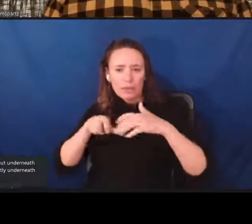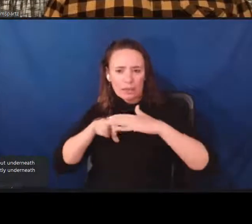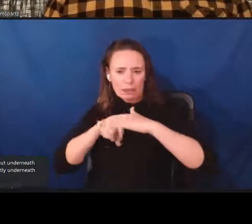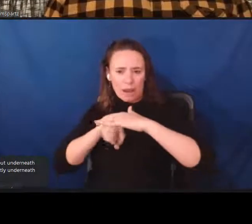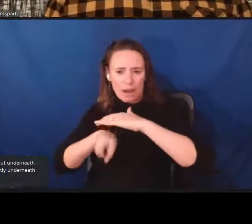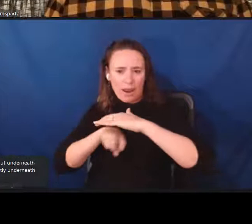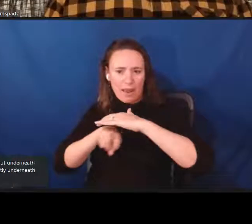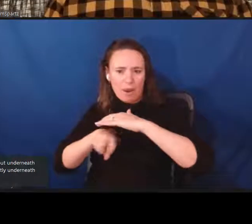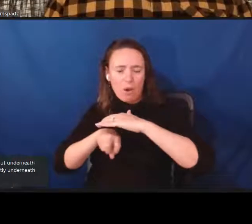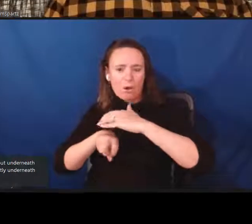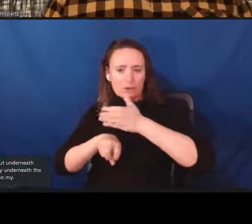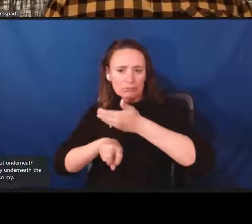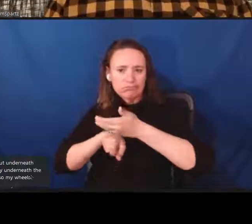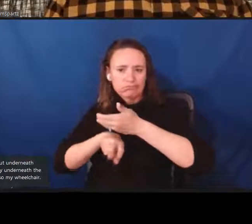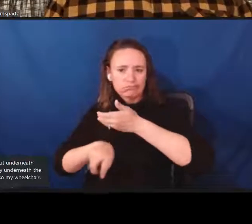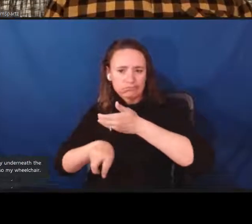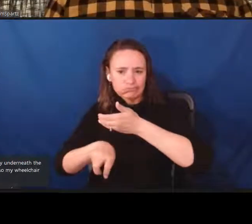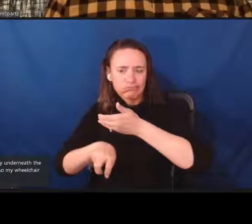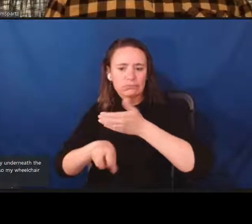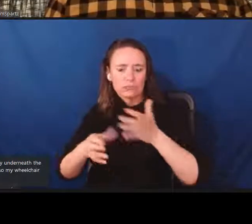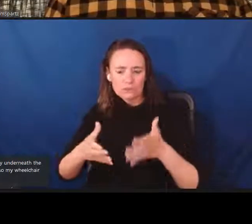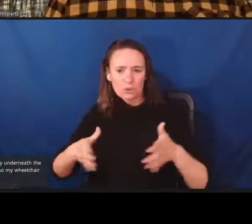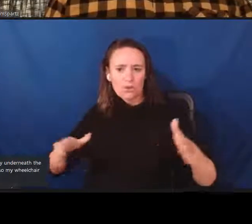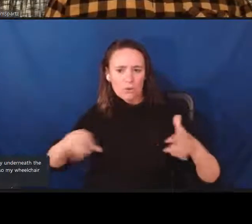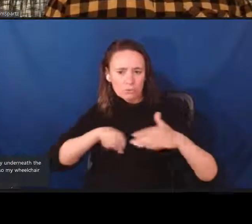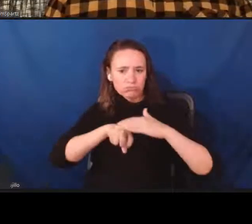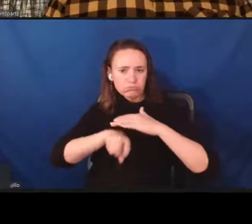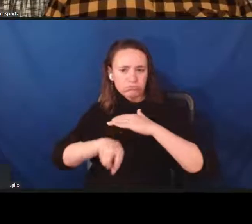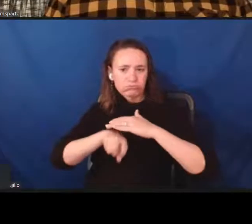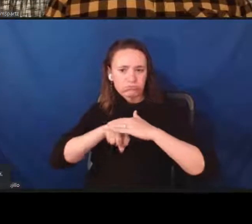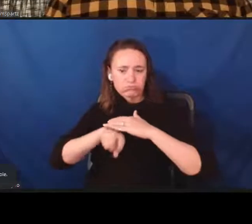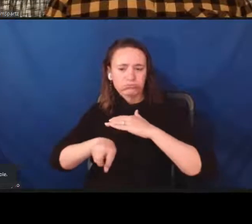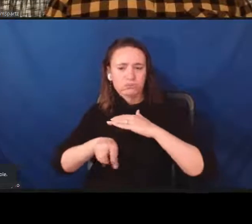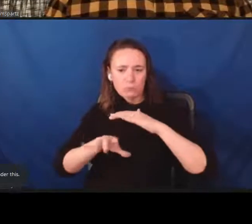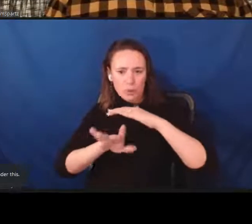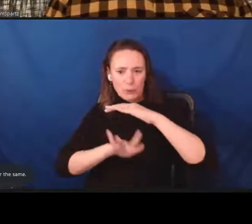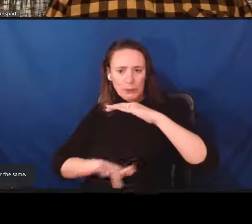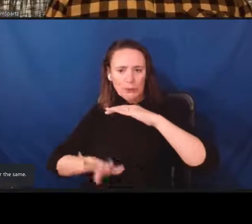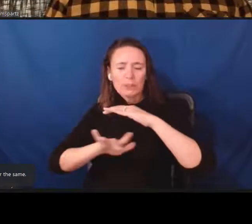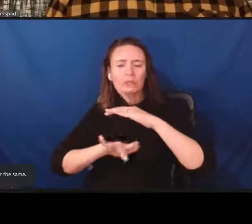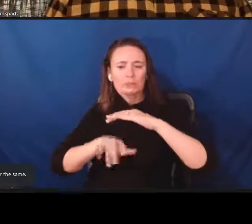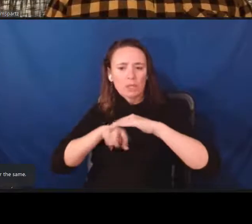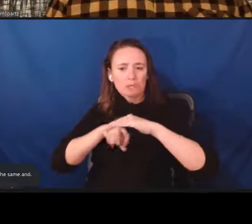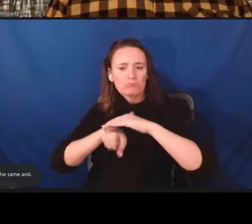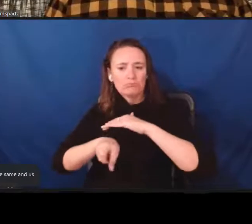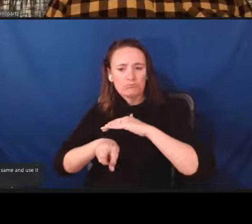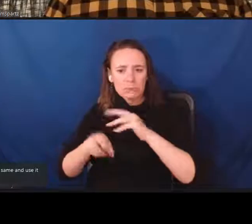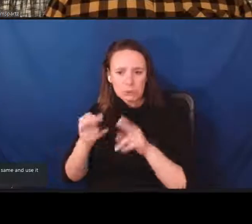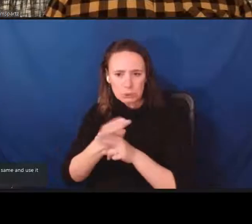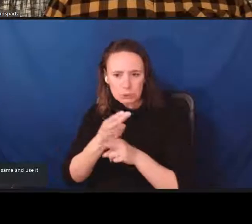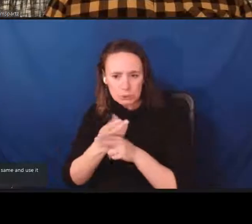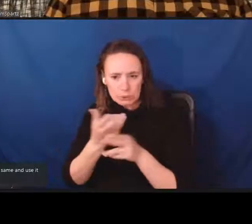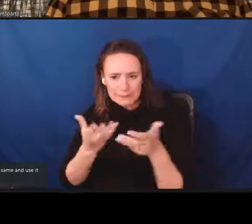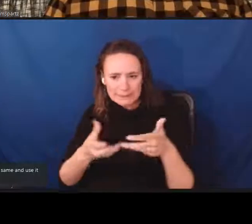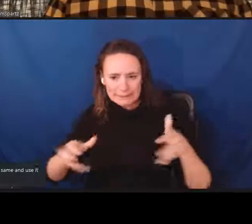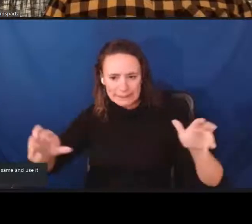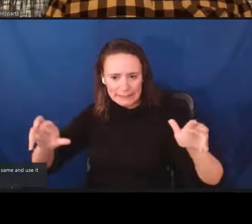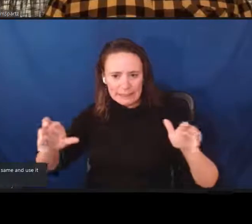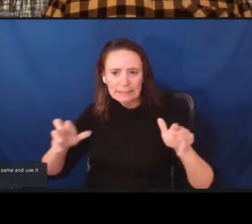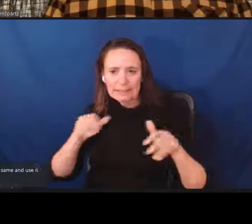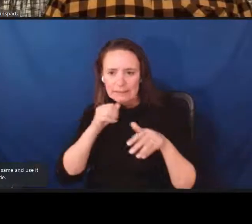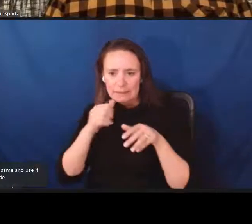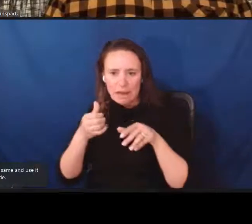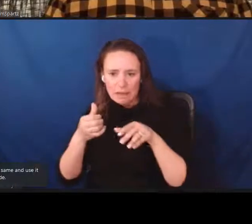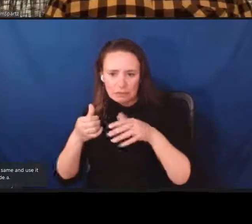cut out wide enough so my wheelchair could fit under it. So I could kind of roll under the sink and use it, as opposed to pull up